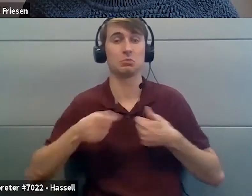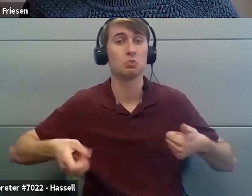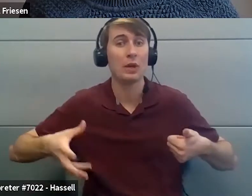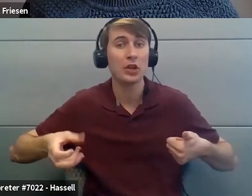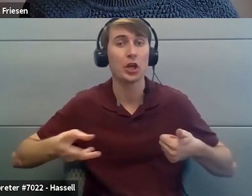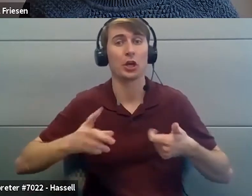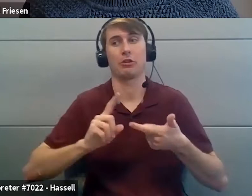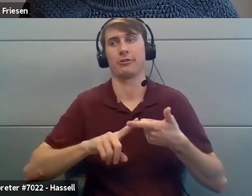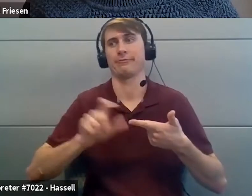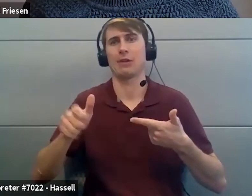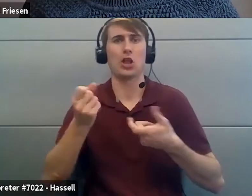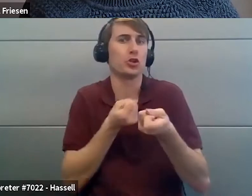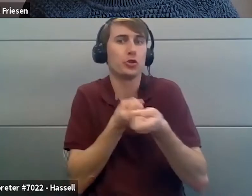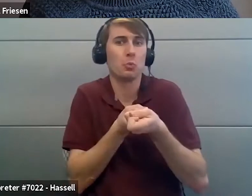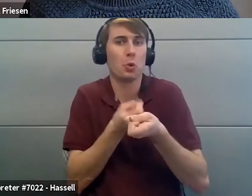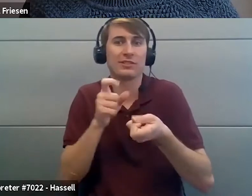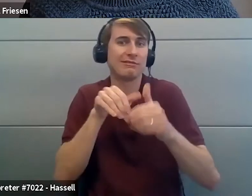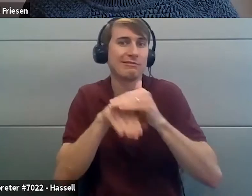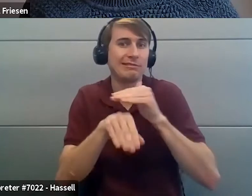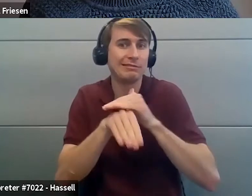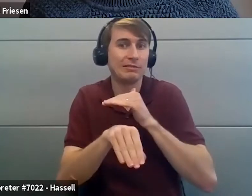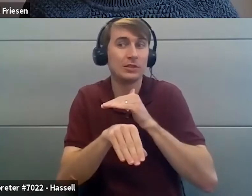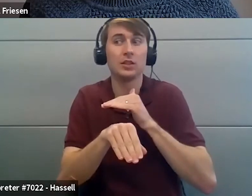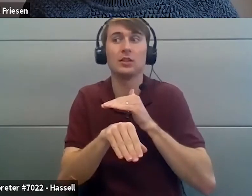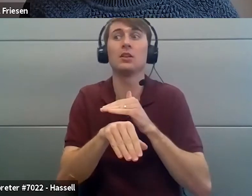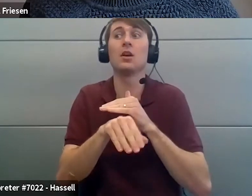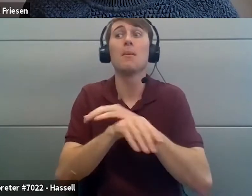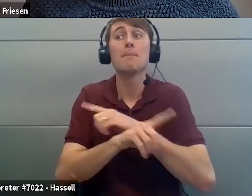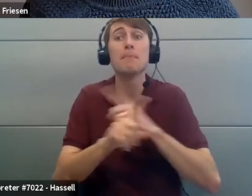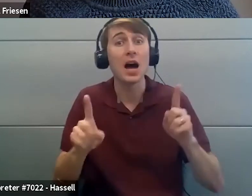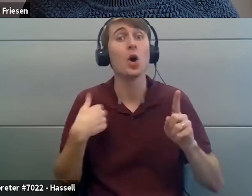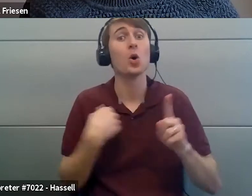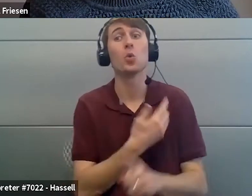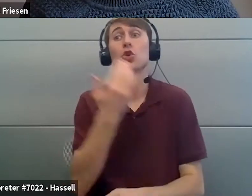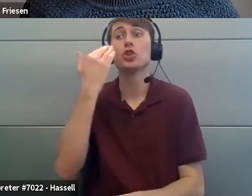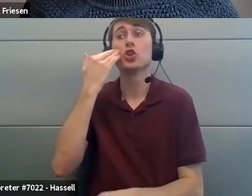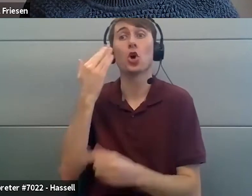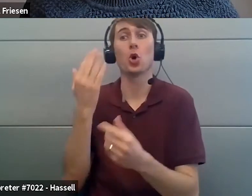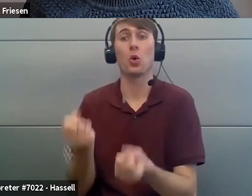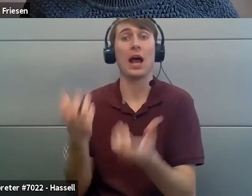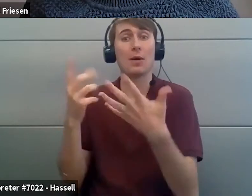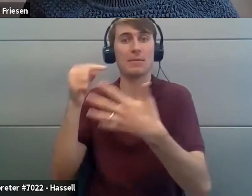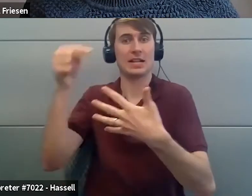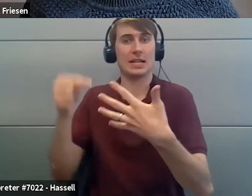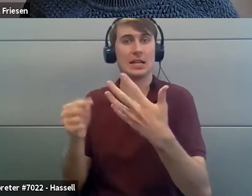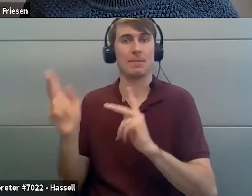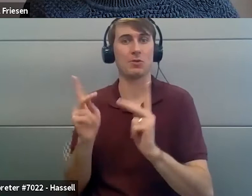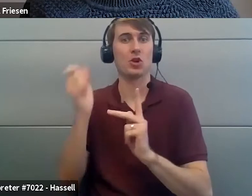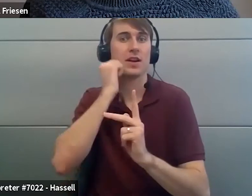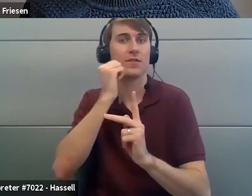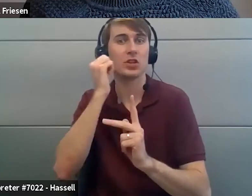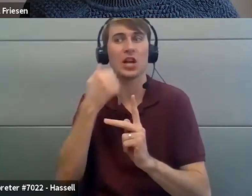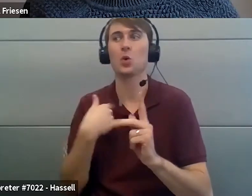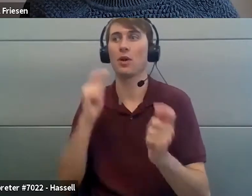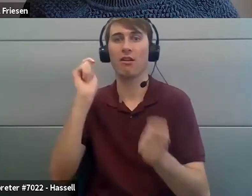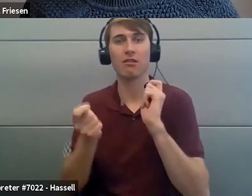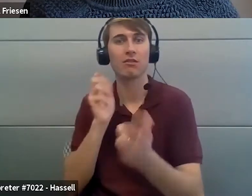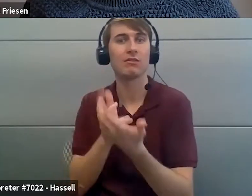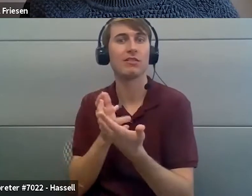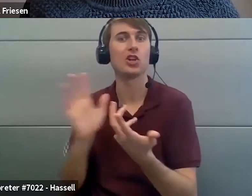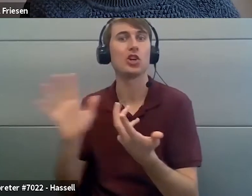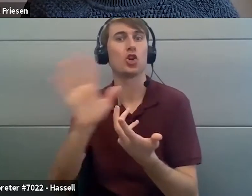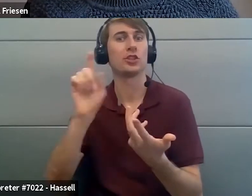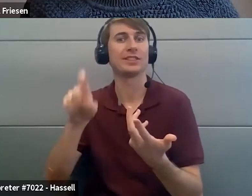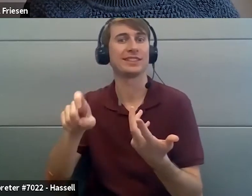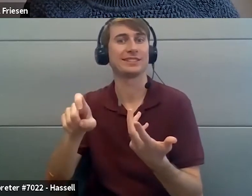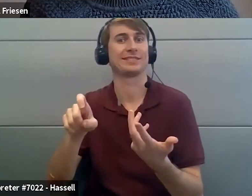support access. Because we know they're coming in and we know how many are coming in each day, we're able to accommodate those needs. And we